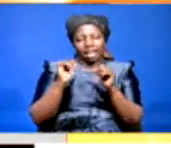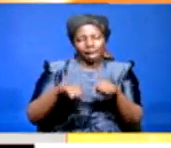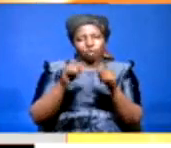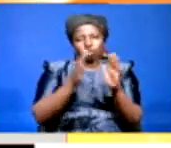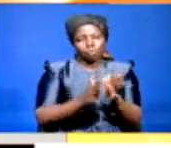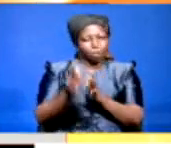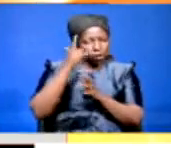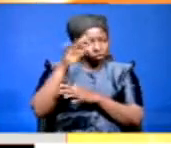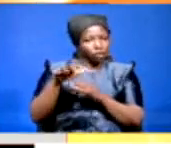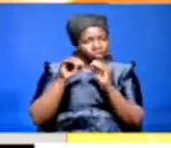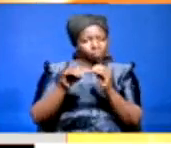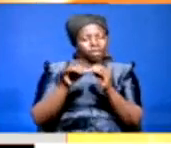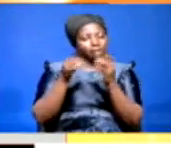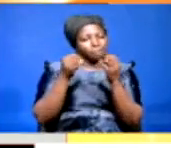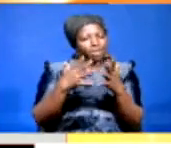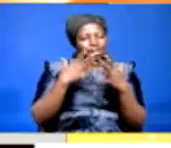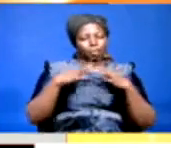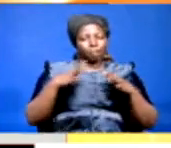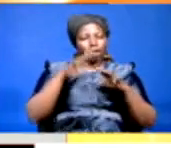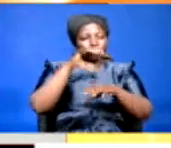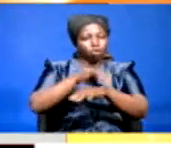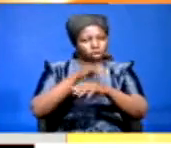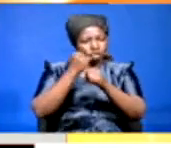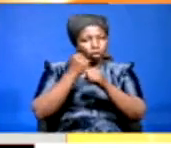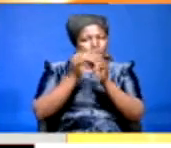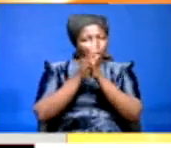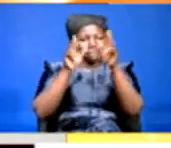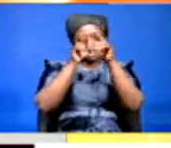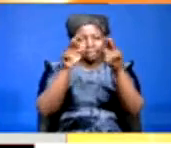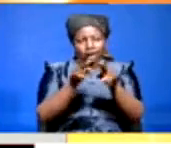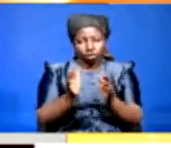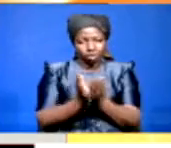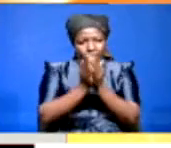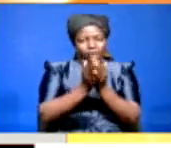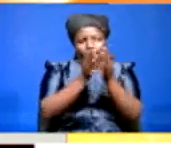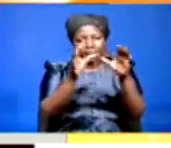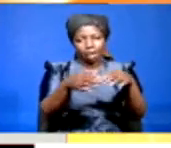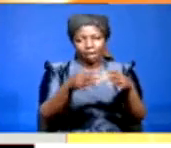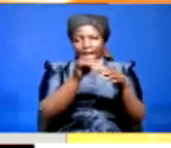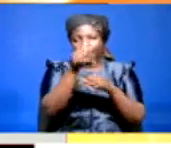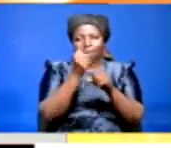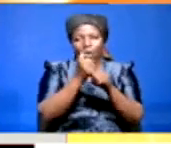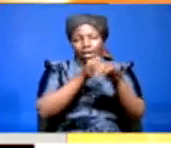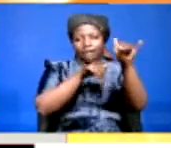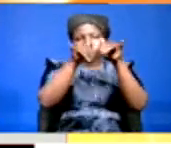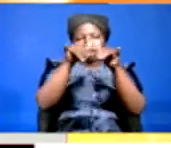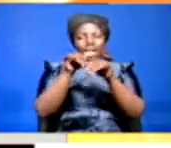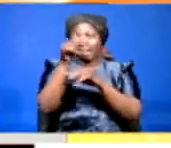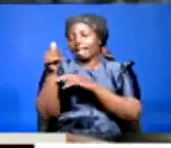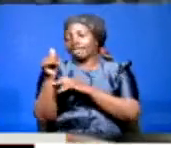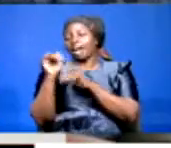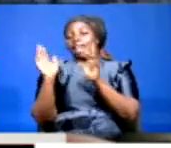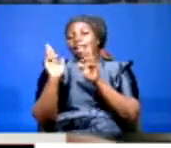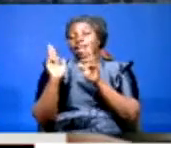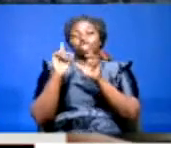landed jobs with international shipping lines, with some already working abroad and others yet to join. One seafarer